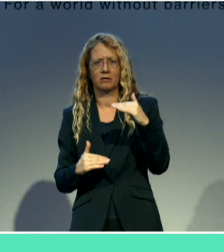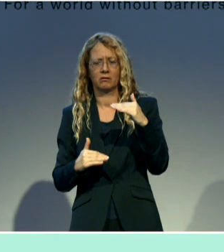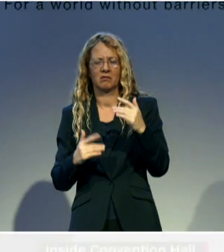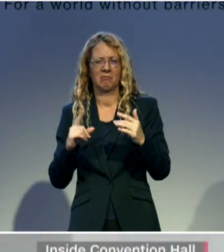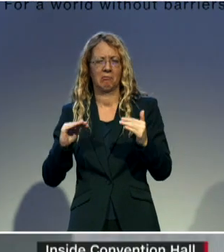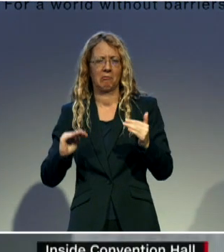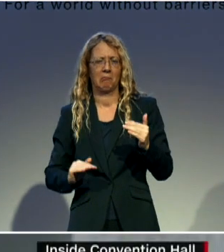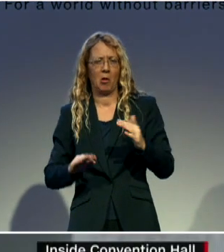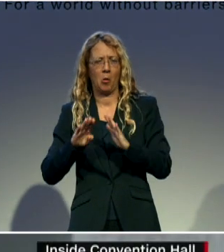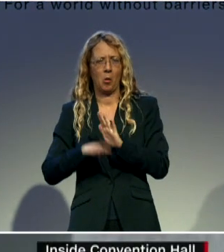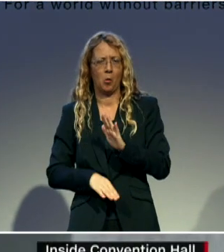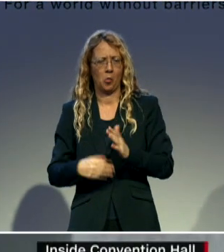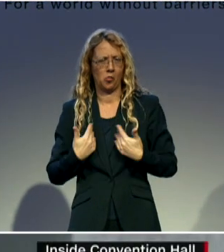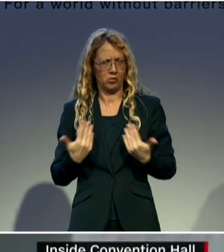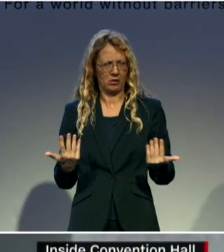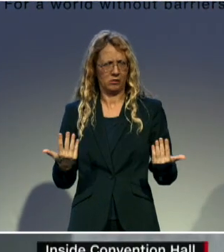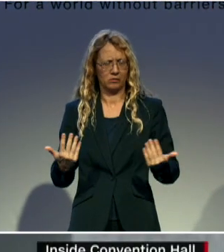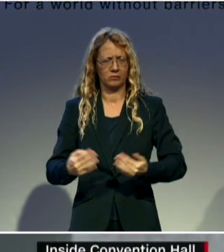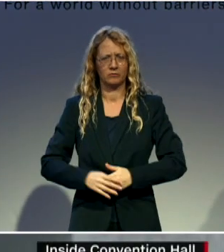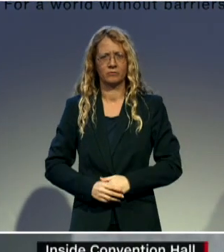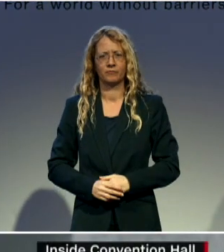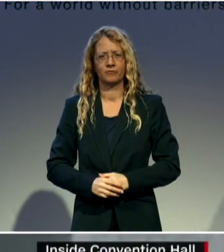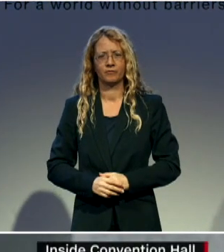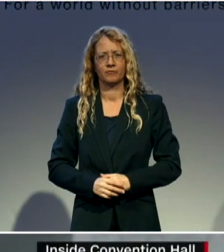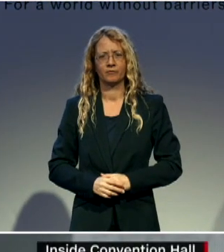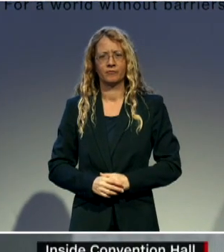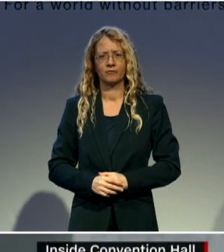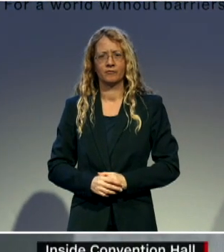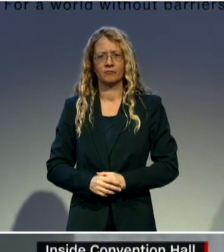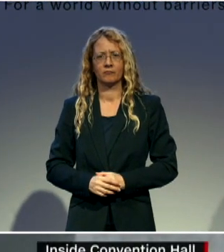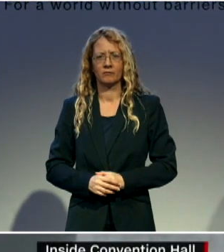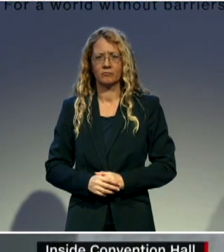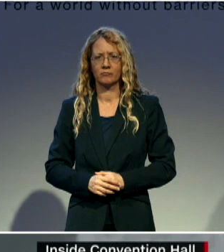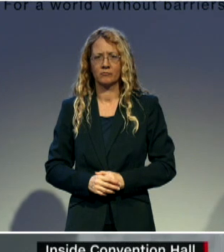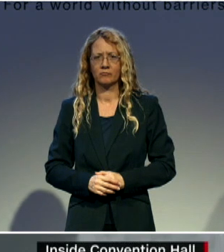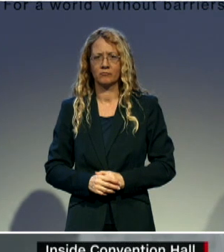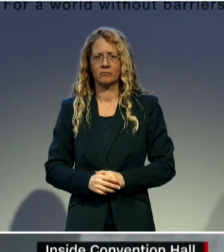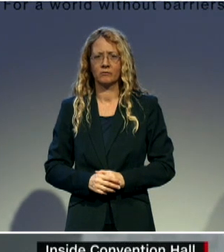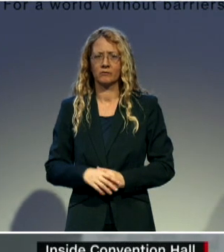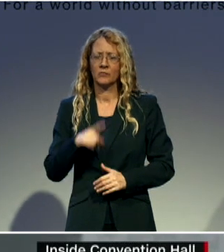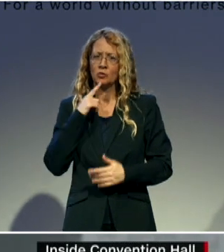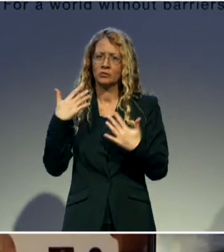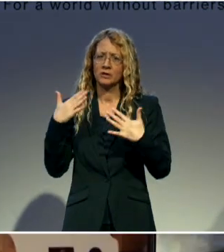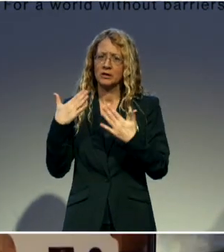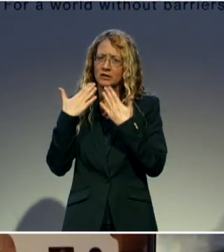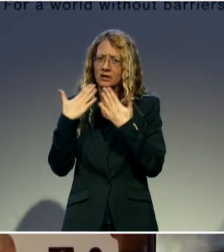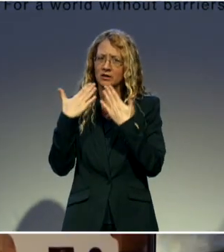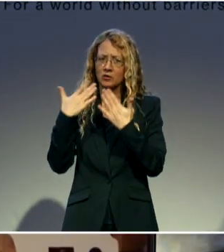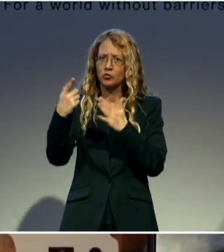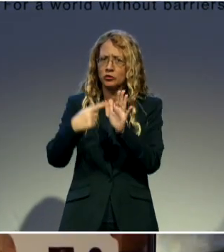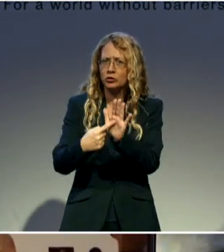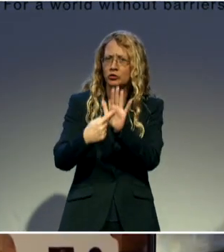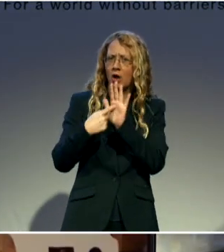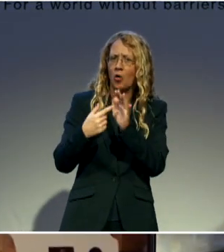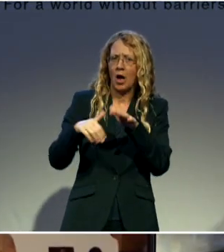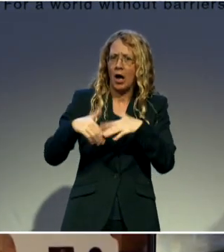I'm proud to be with you, Hillary. Thank you for showing me how to live boldly with a courageous heart. And don't think about